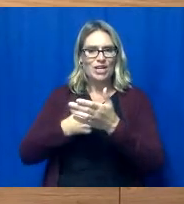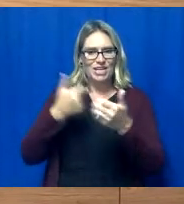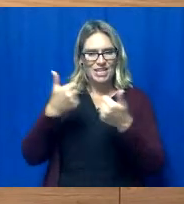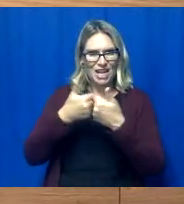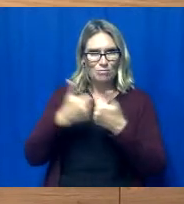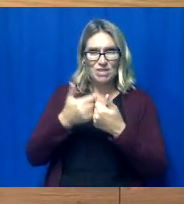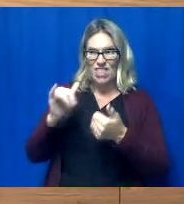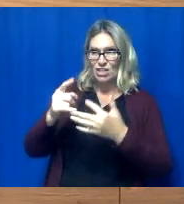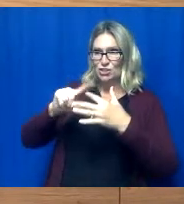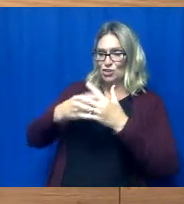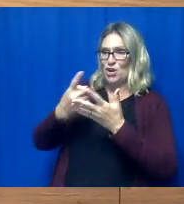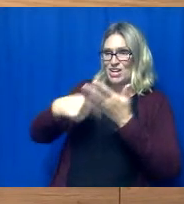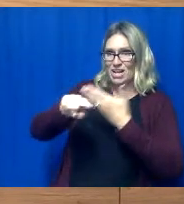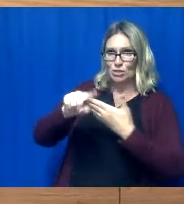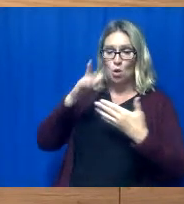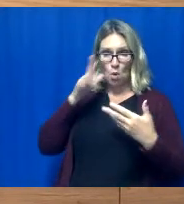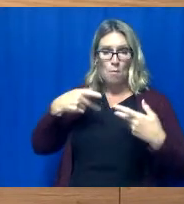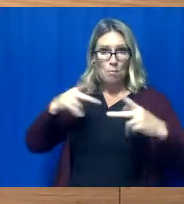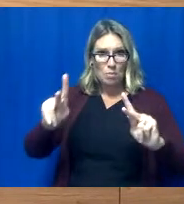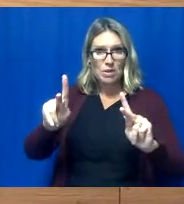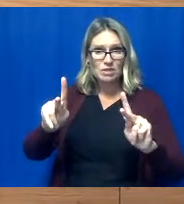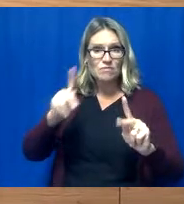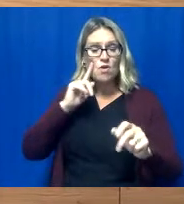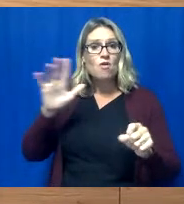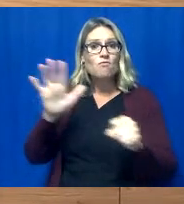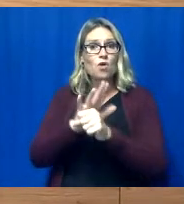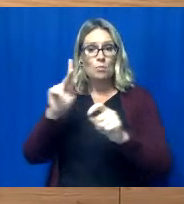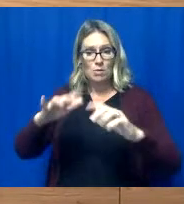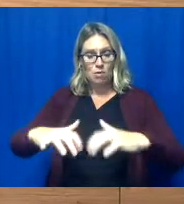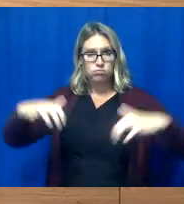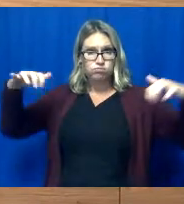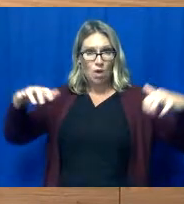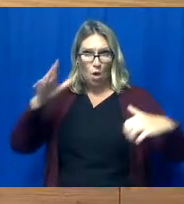week going to be allowed to play for full crowds?